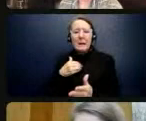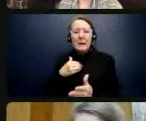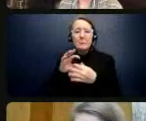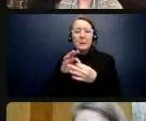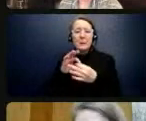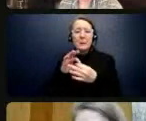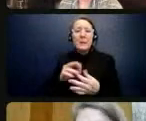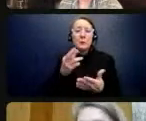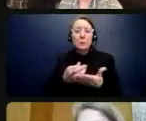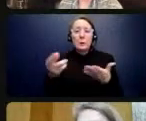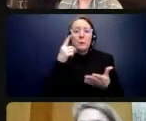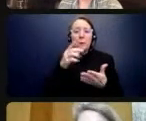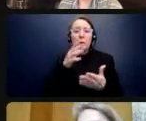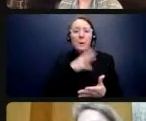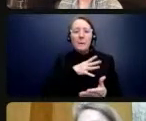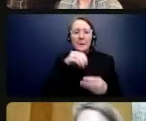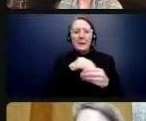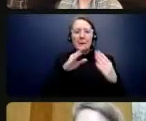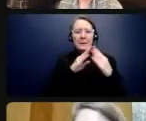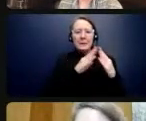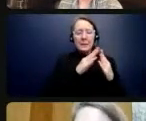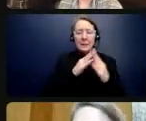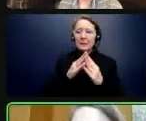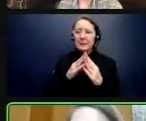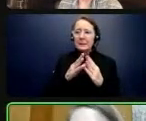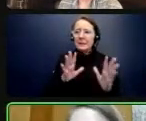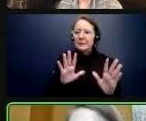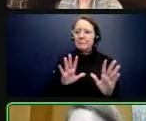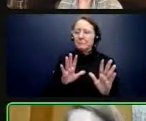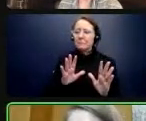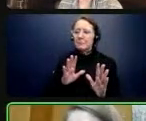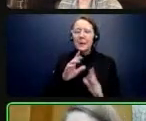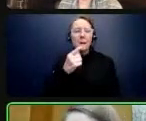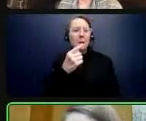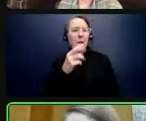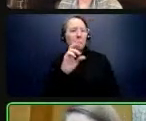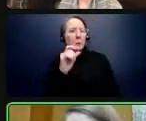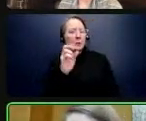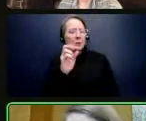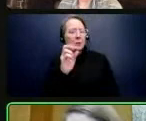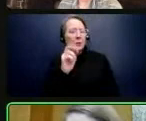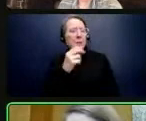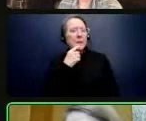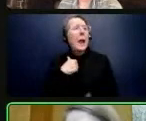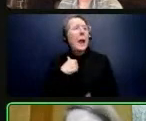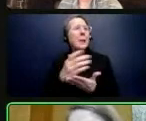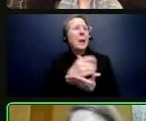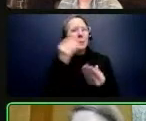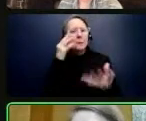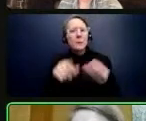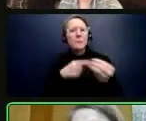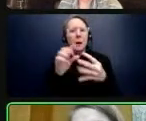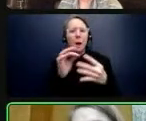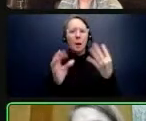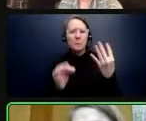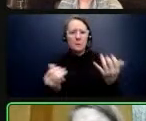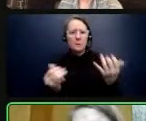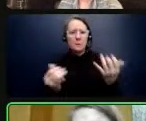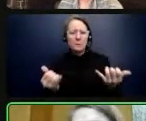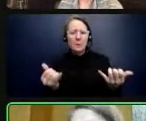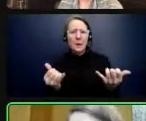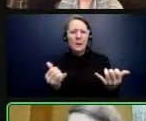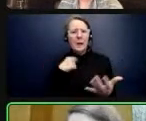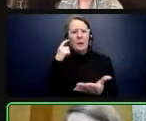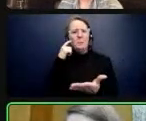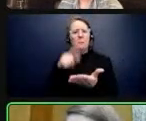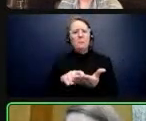Salem? And yeah, I'll leave it there. I'm gathering information about options for you right now in recognition of the